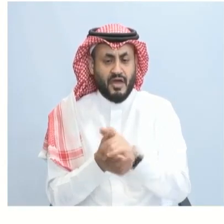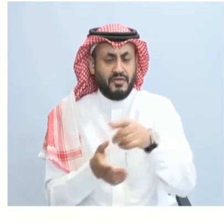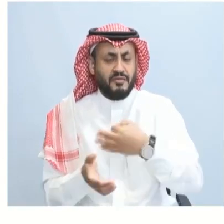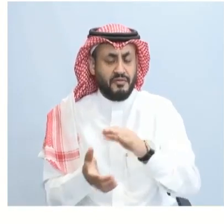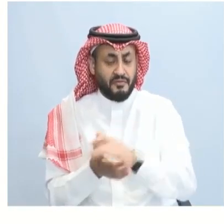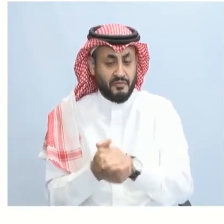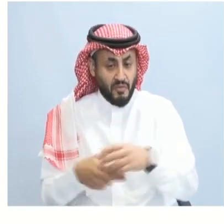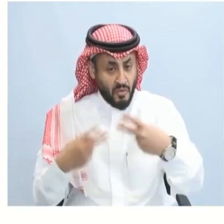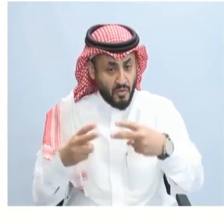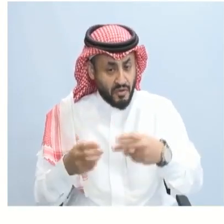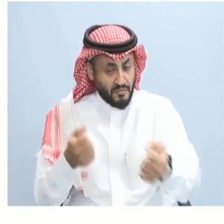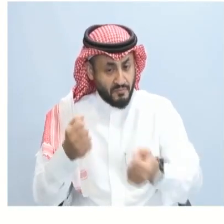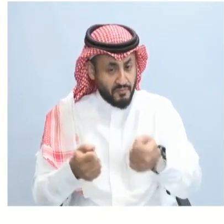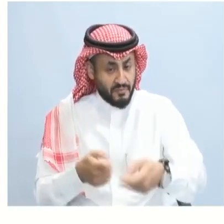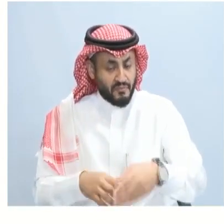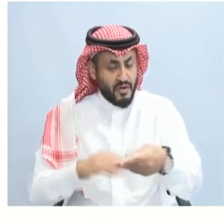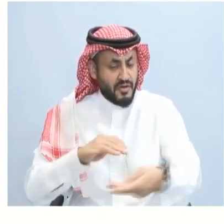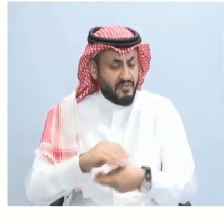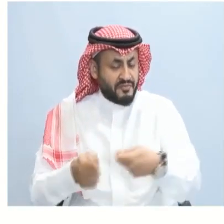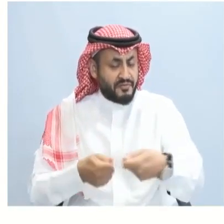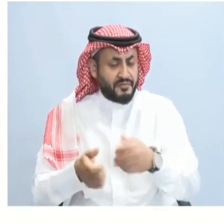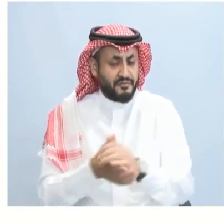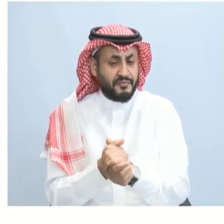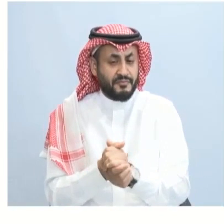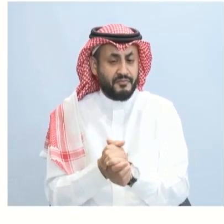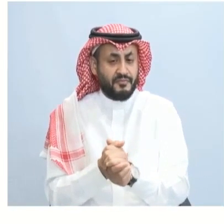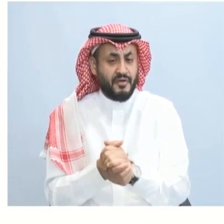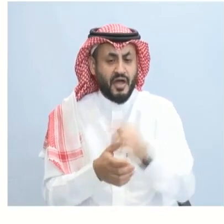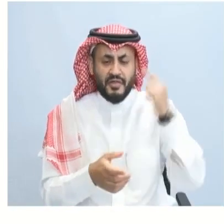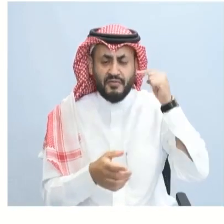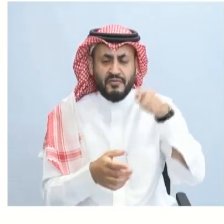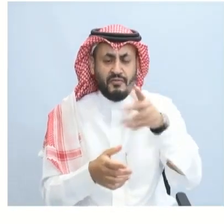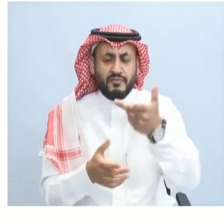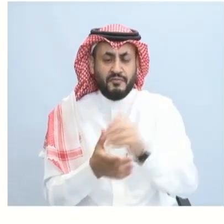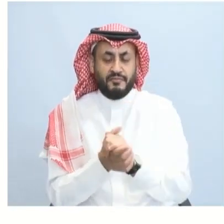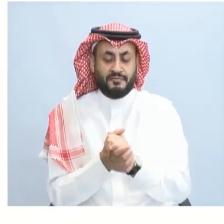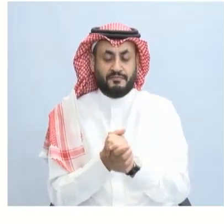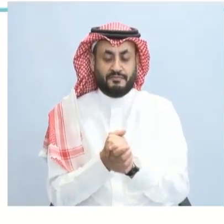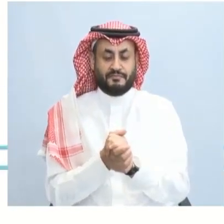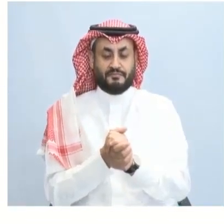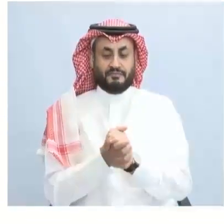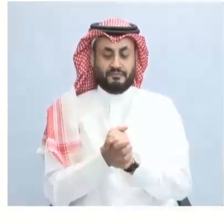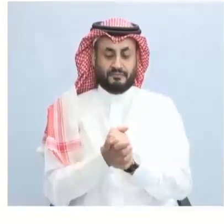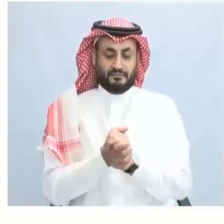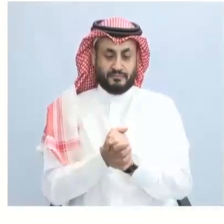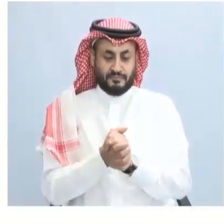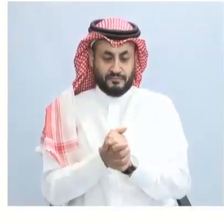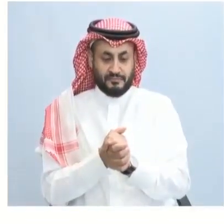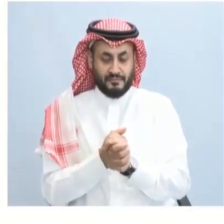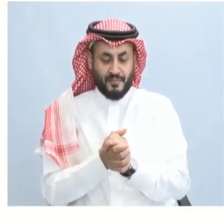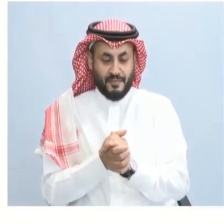car? What would you think about saving or investing the money? And so on. So these are